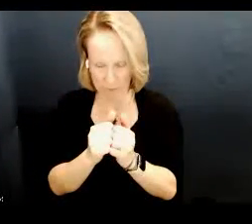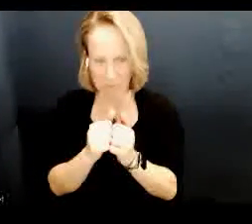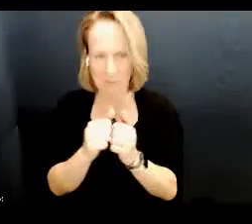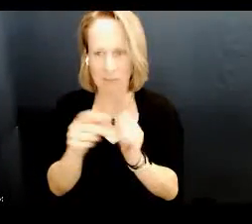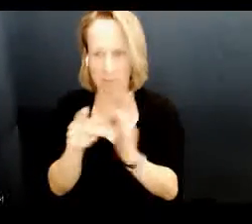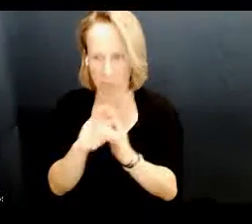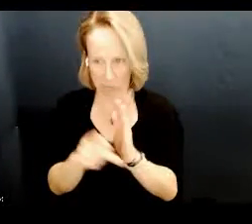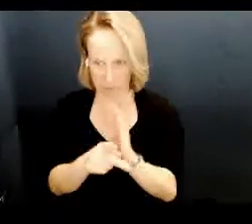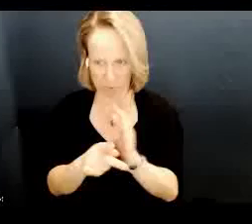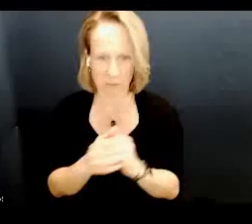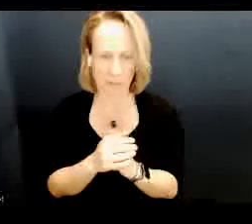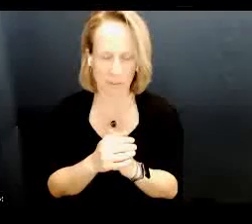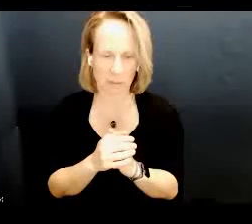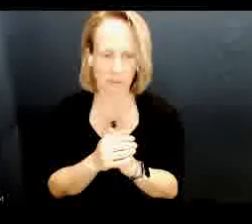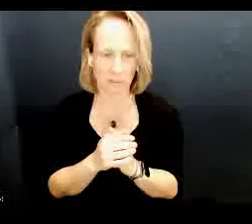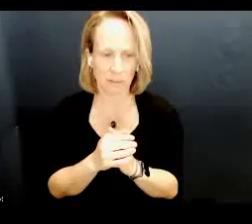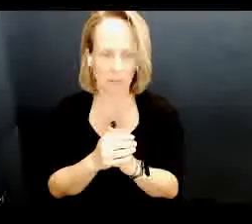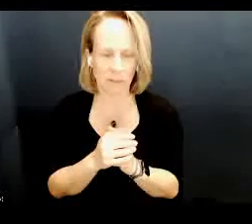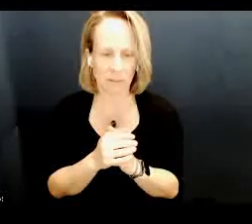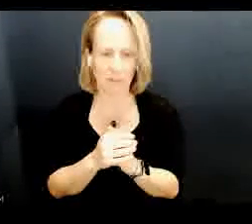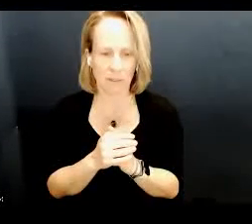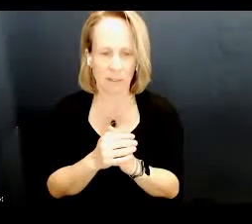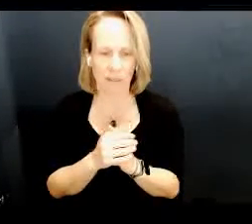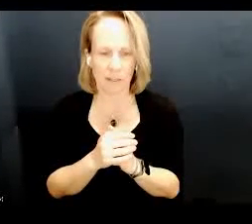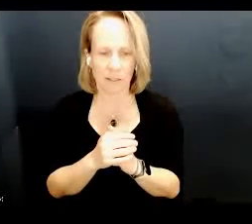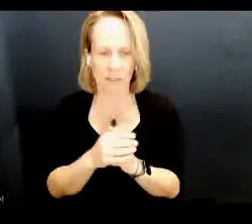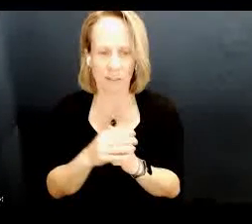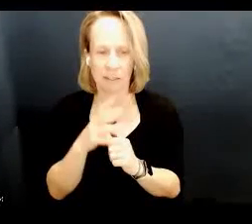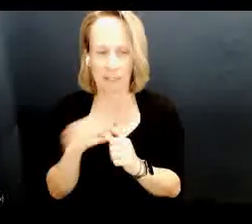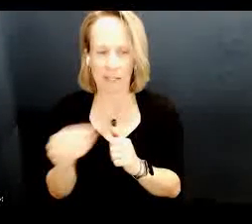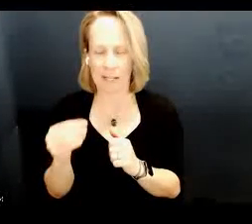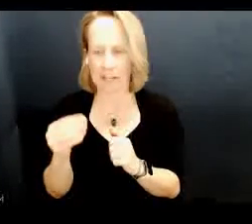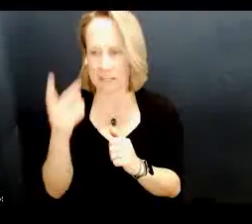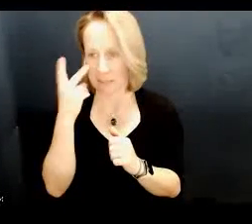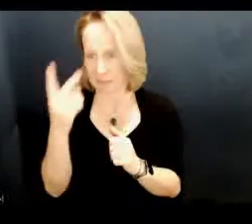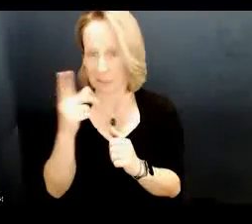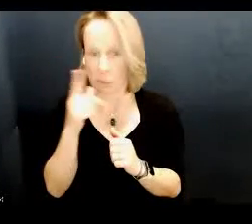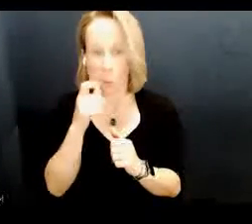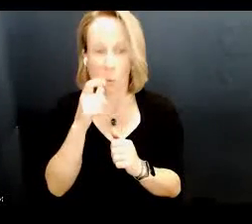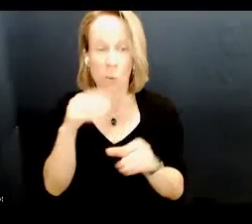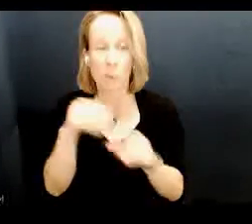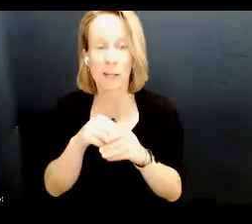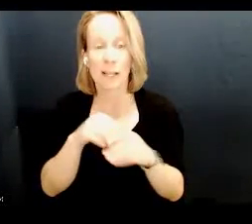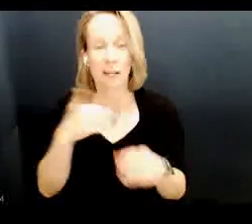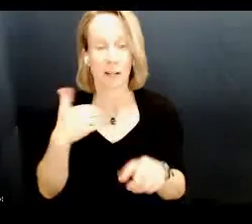And then we also want to identify who in member organizations need to be trained.